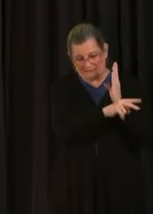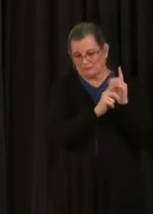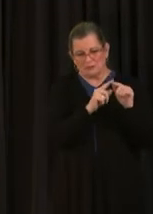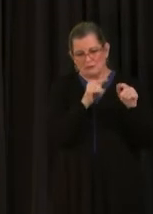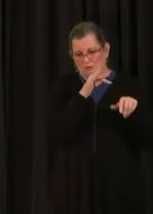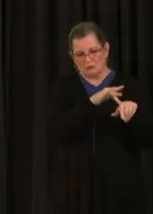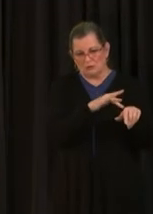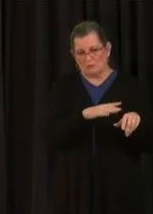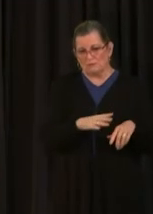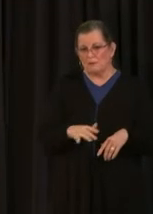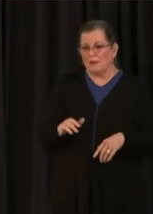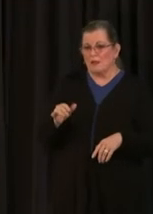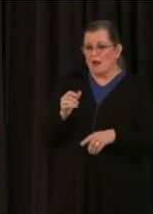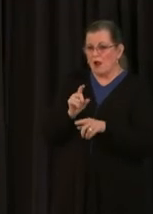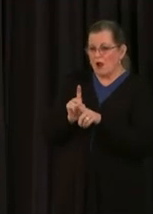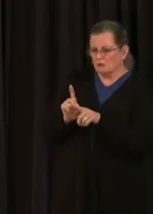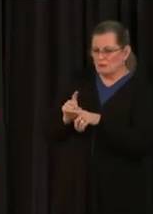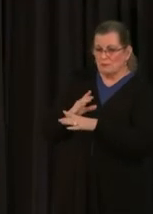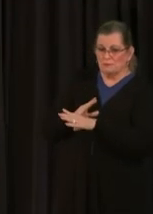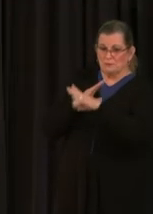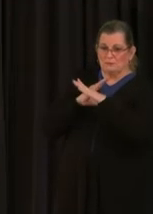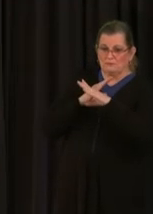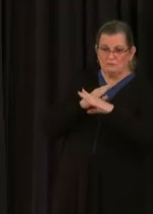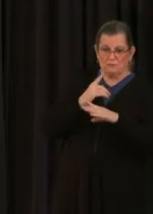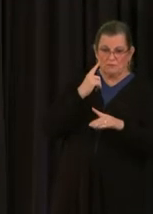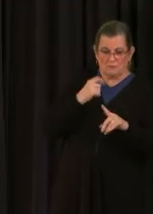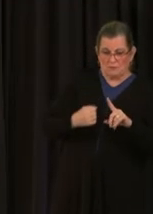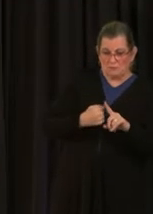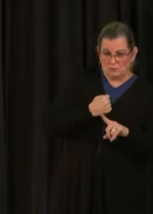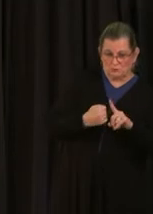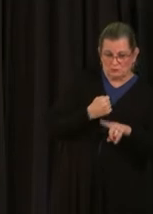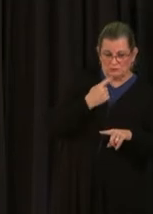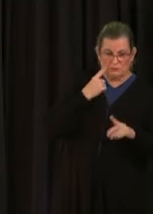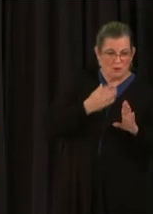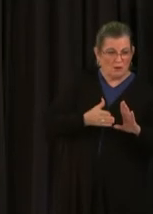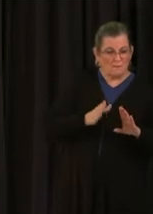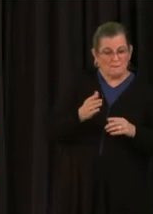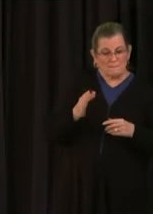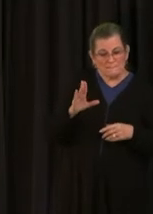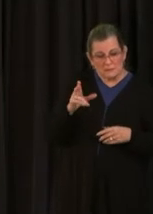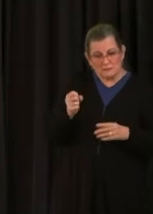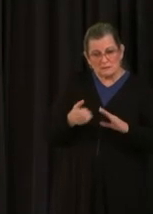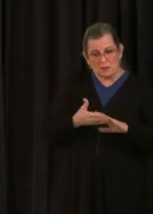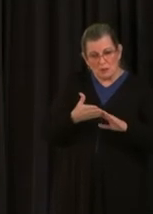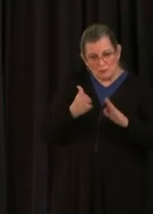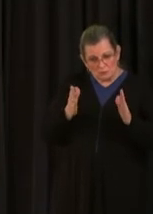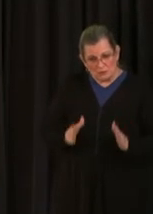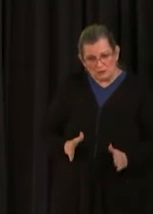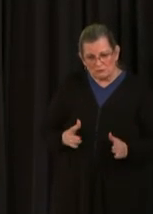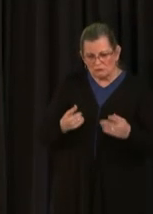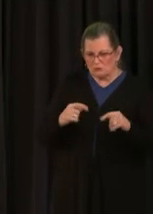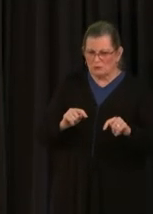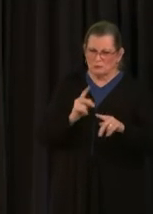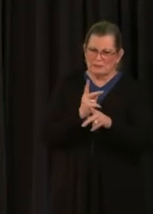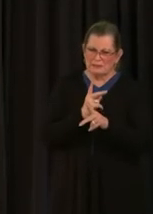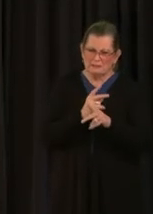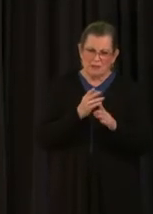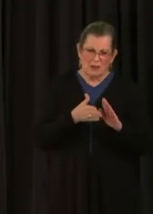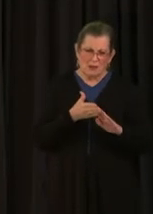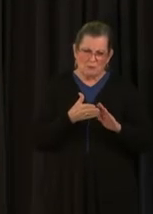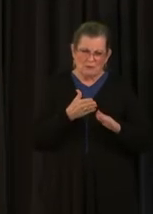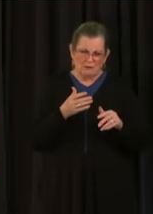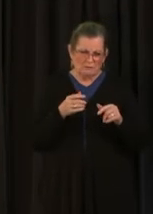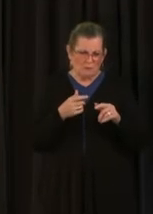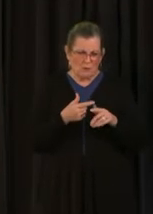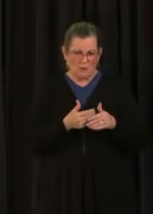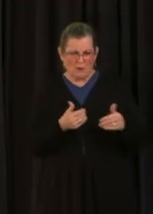is appropriately cleaned and has a thorough application of disinfectant. Understanding that